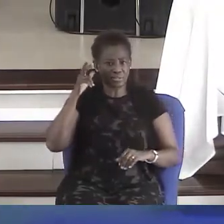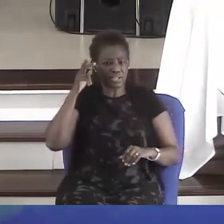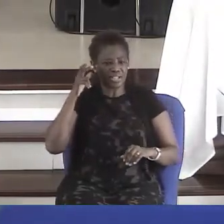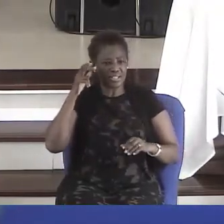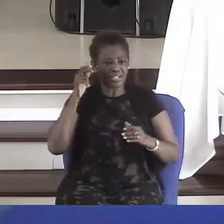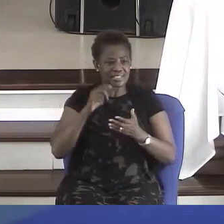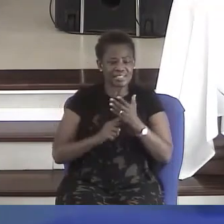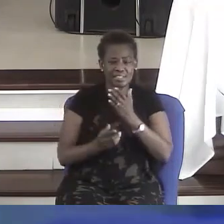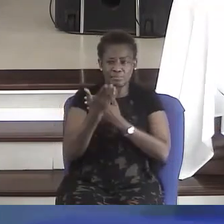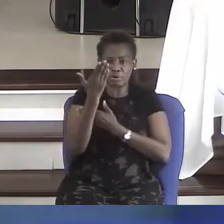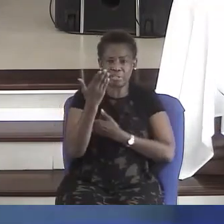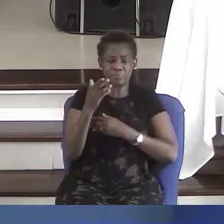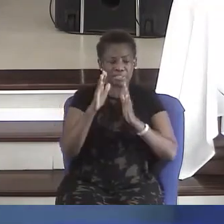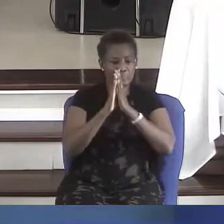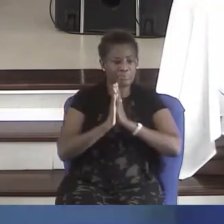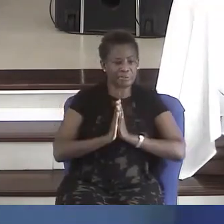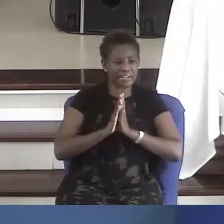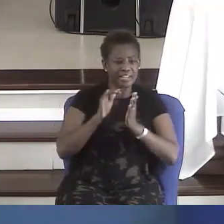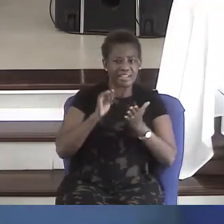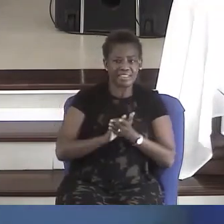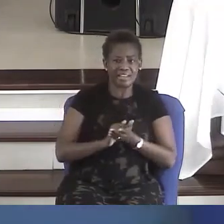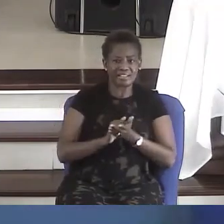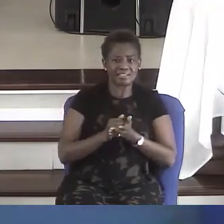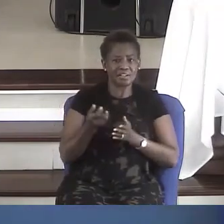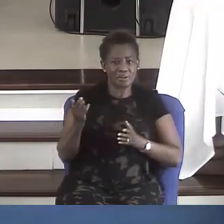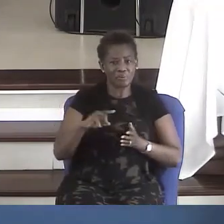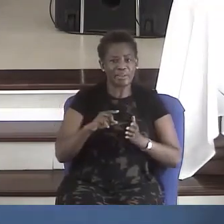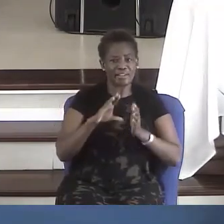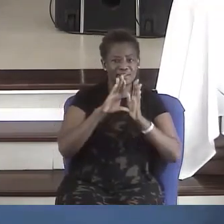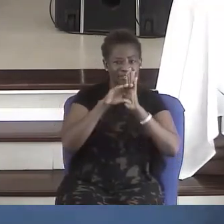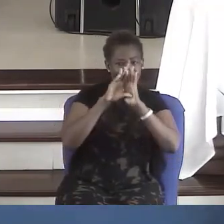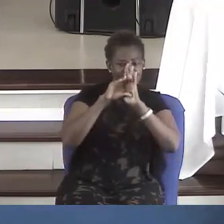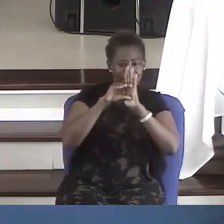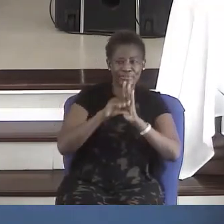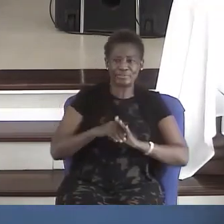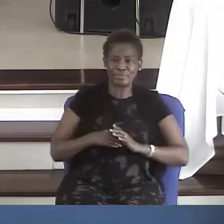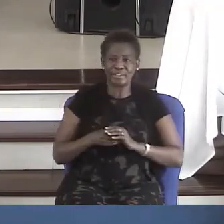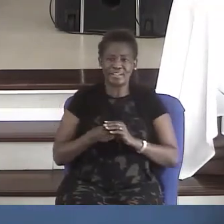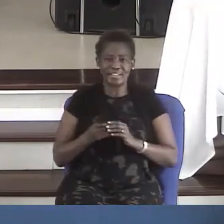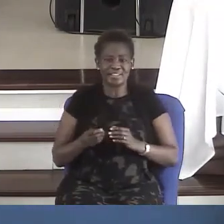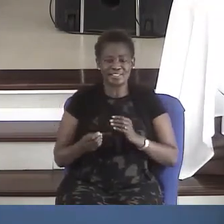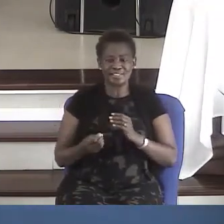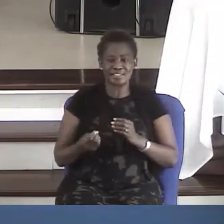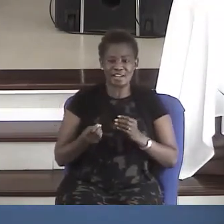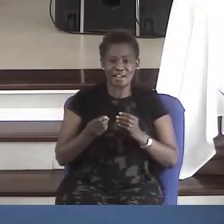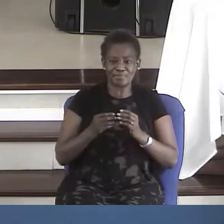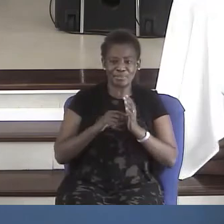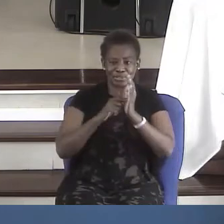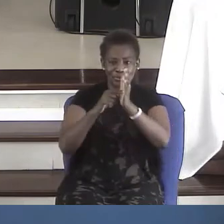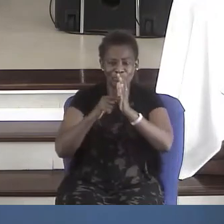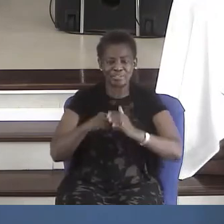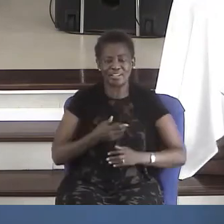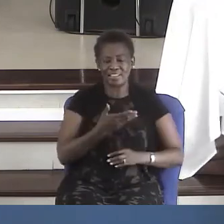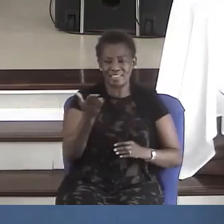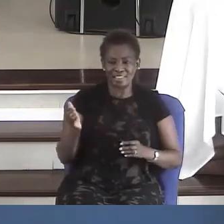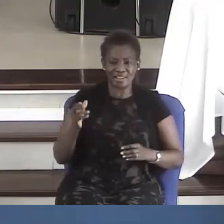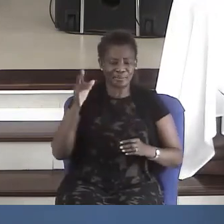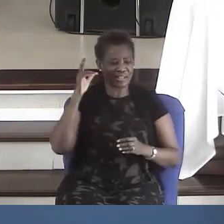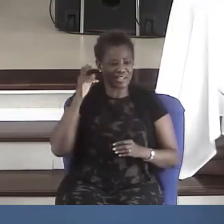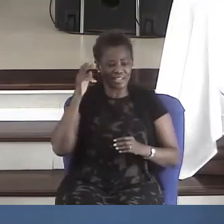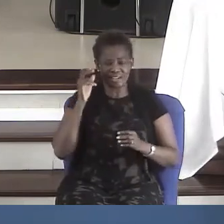will hear it when the replay is done. Because a wonderful word that reminds us and encourages us as